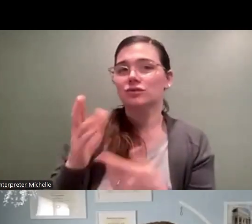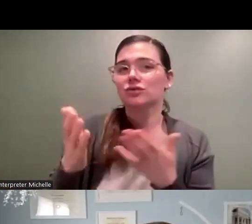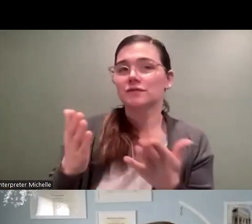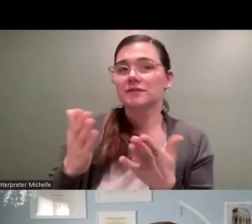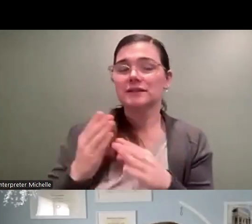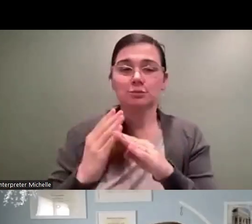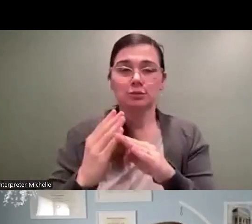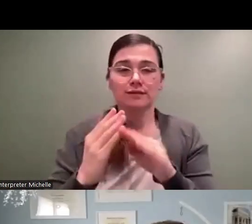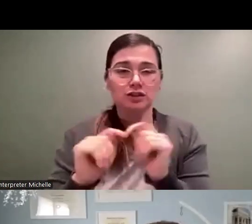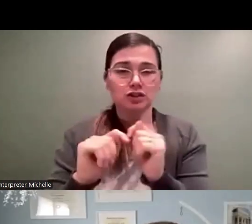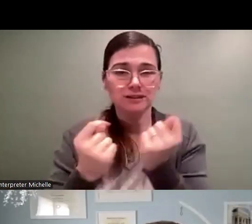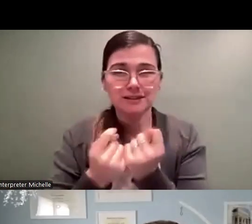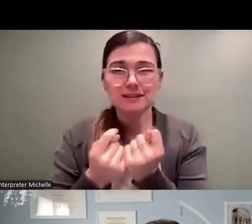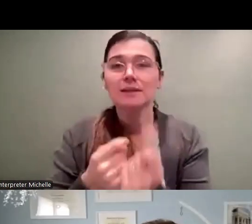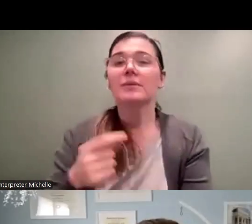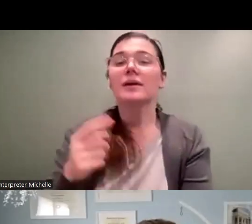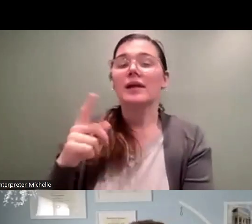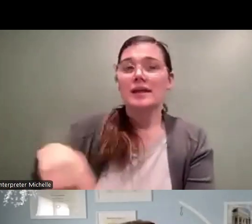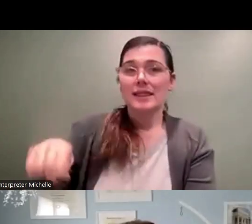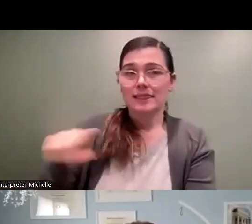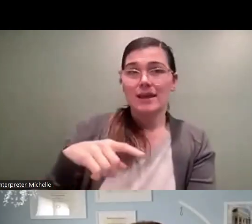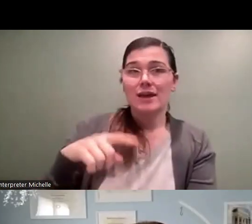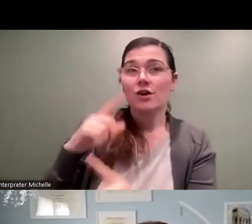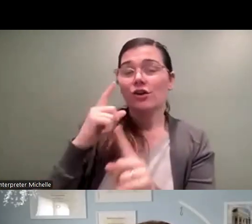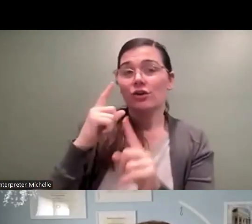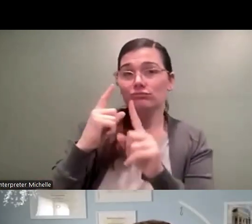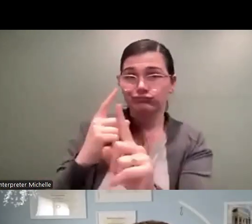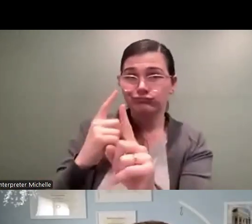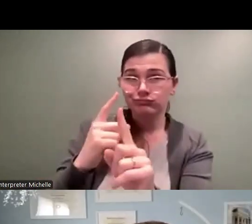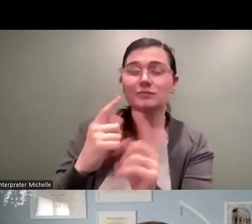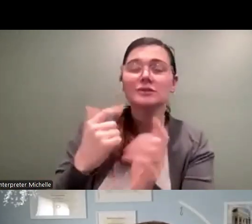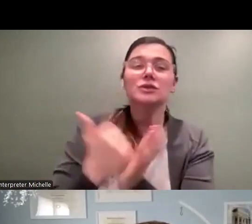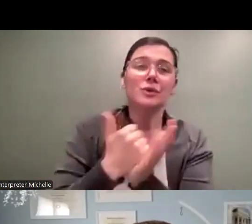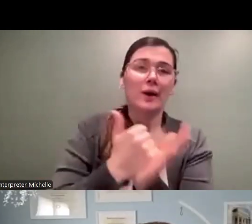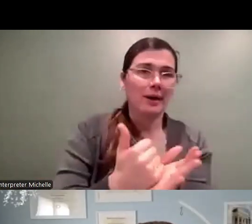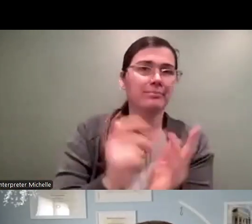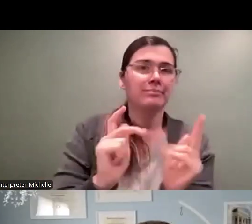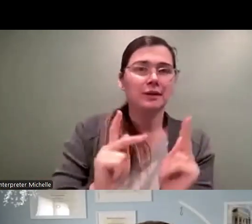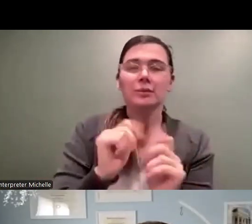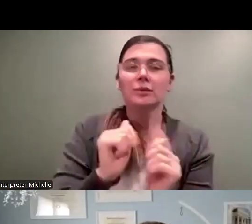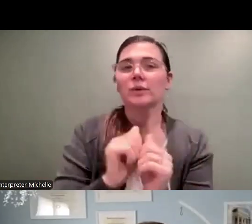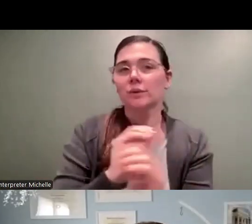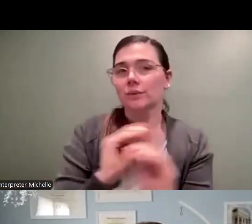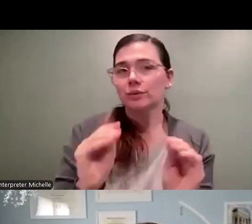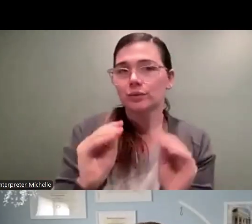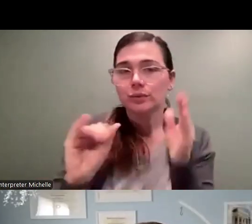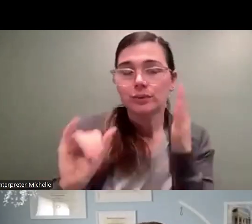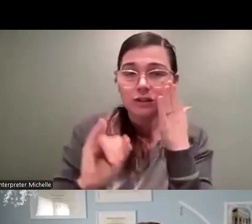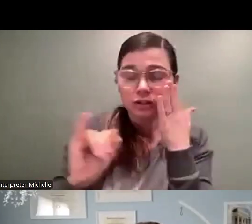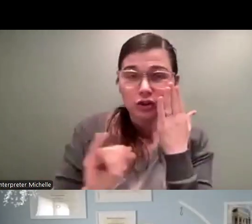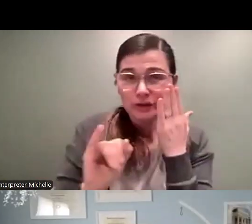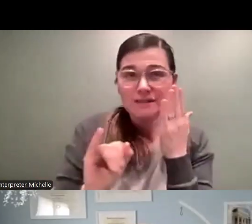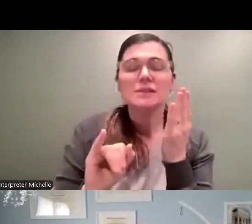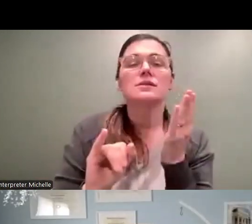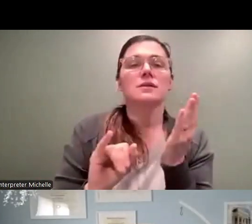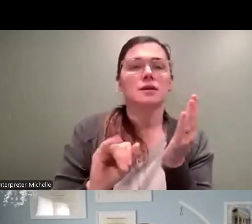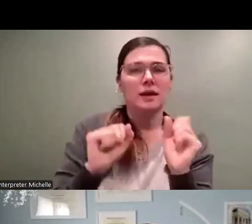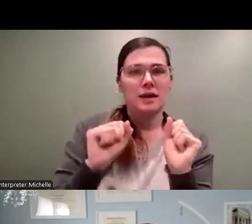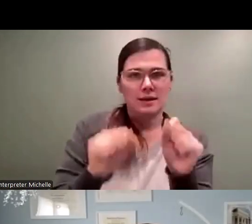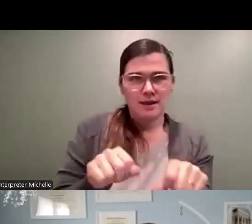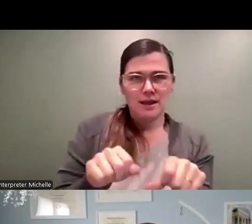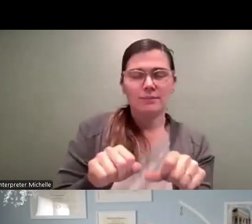And they their mission is to help uninsured folks identify where